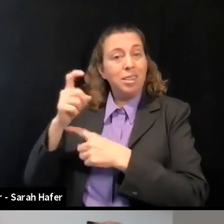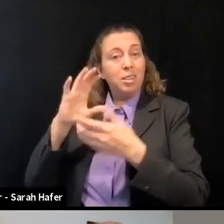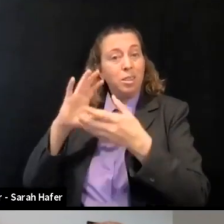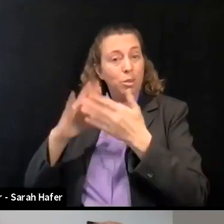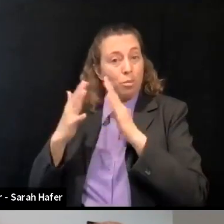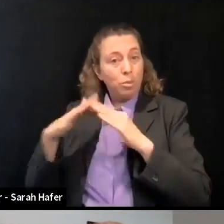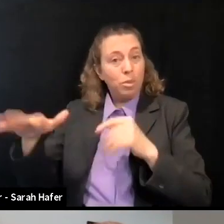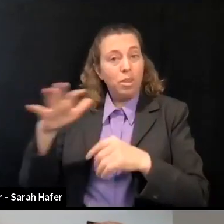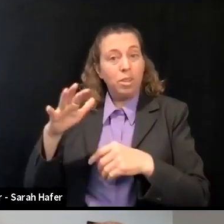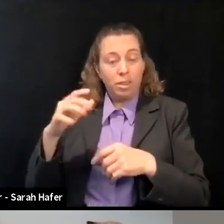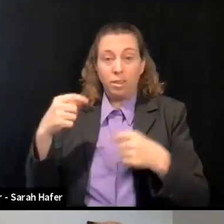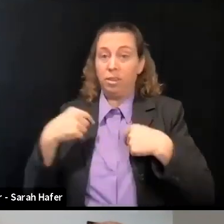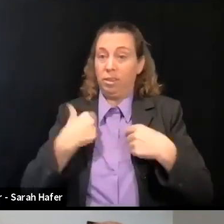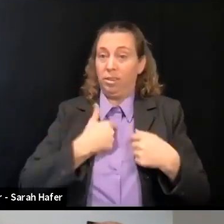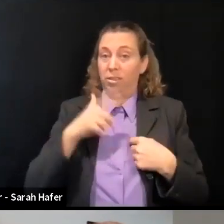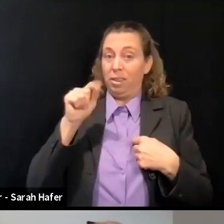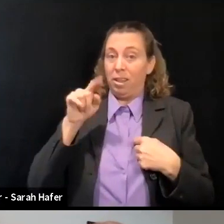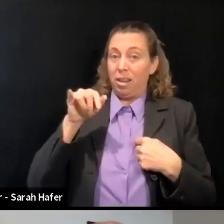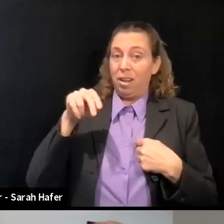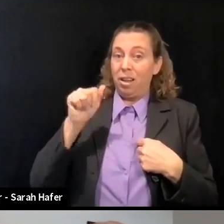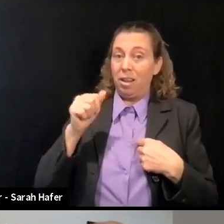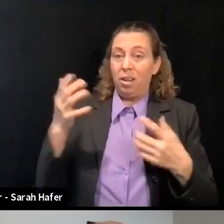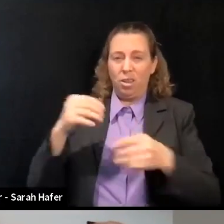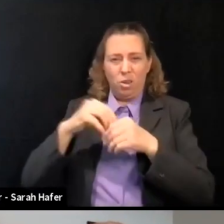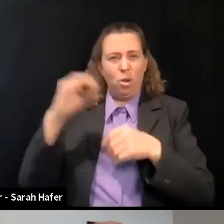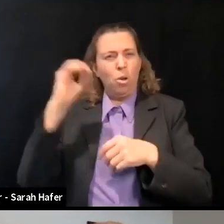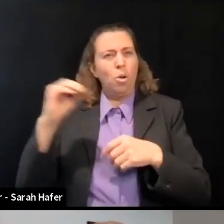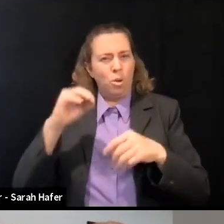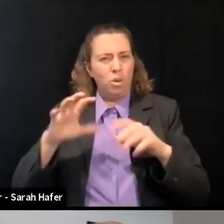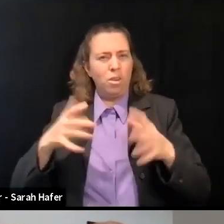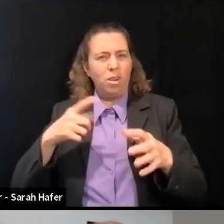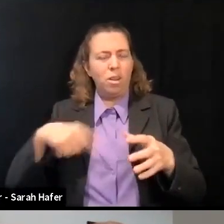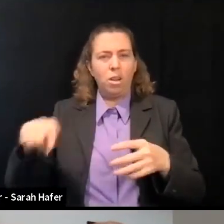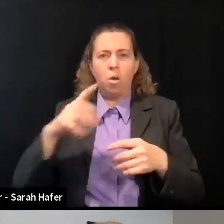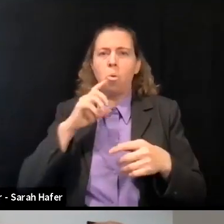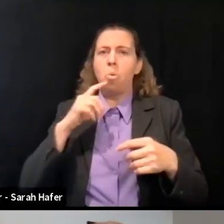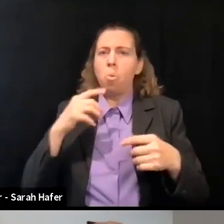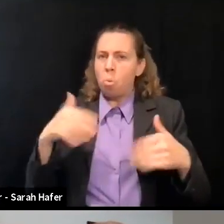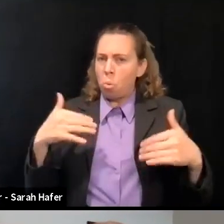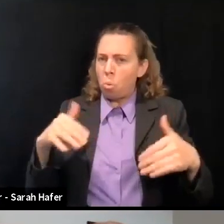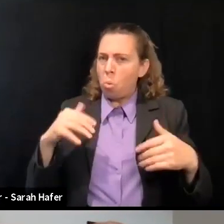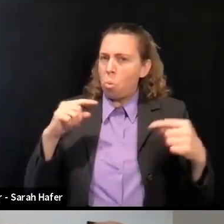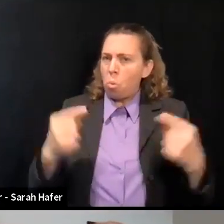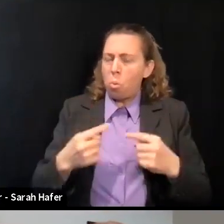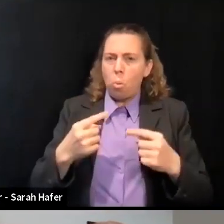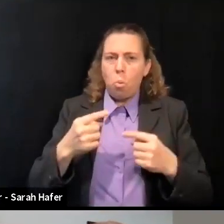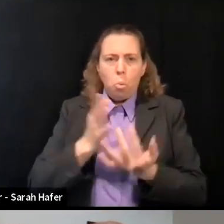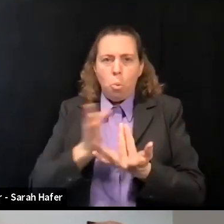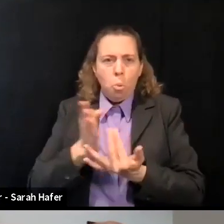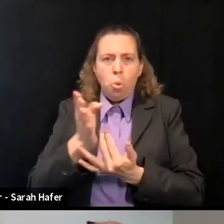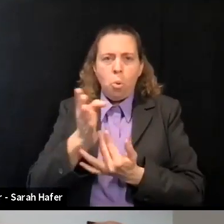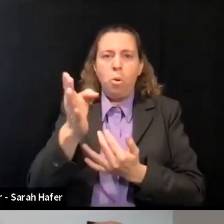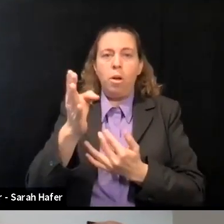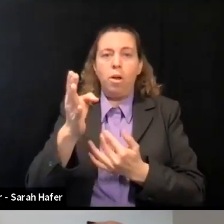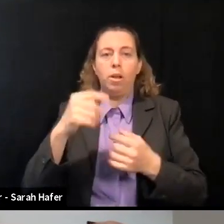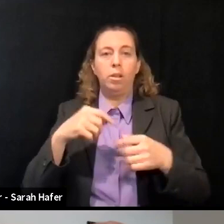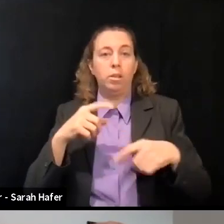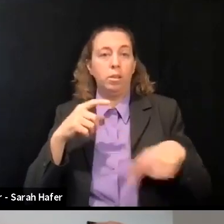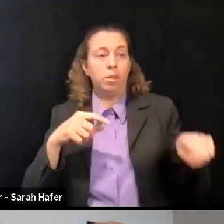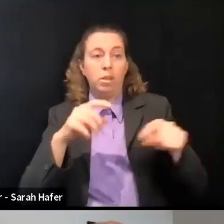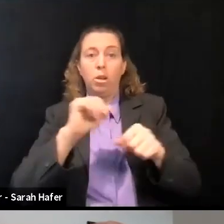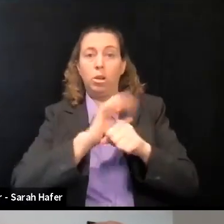painful situation to navigate, I'm gonna be honest as well. And the consequences of the pandemic have brought,